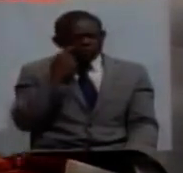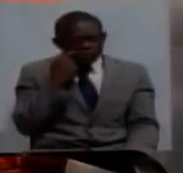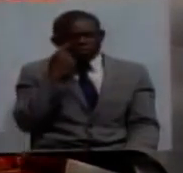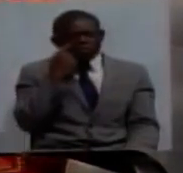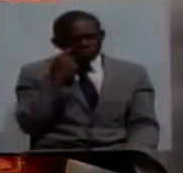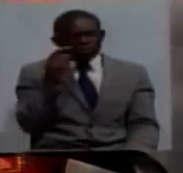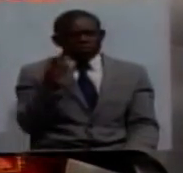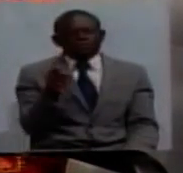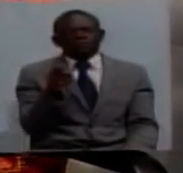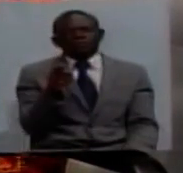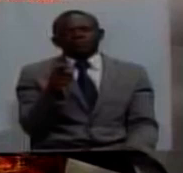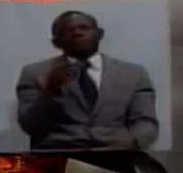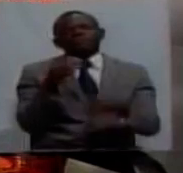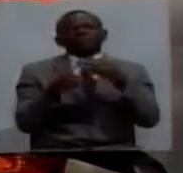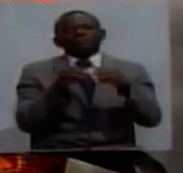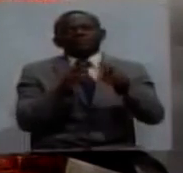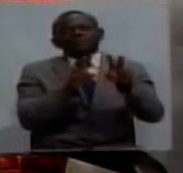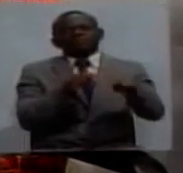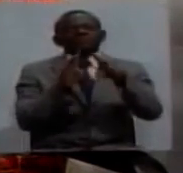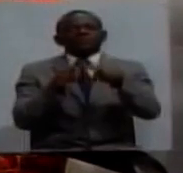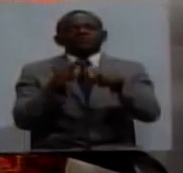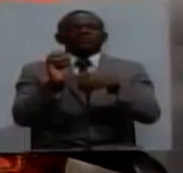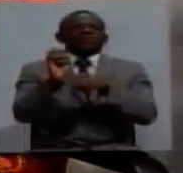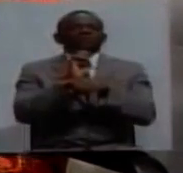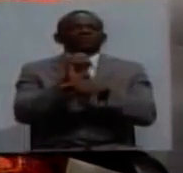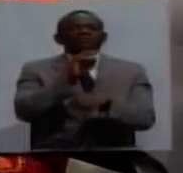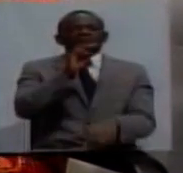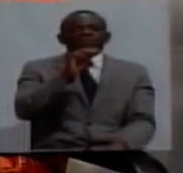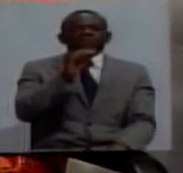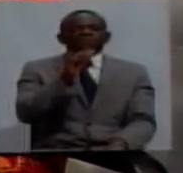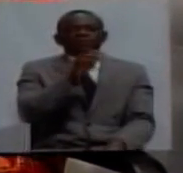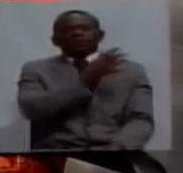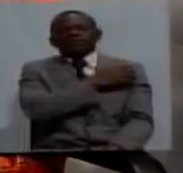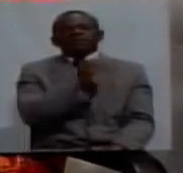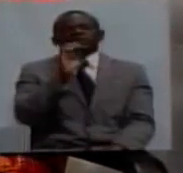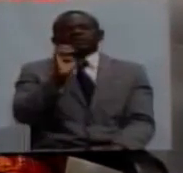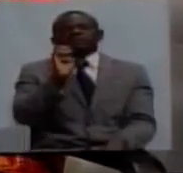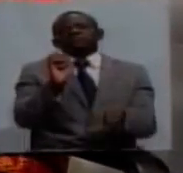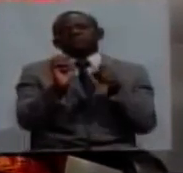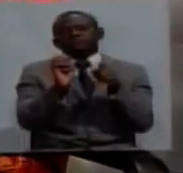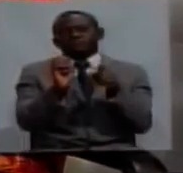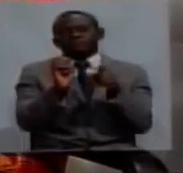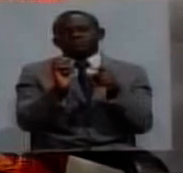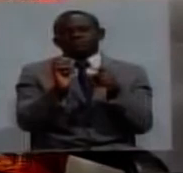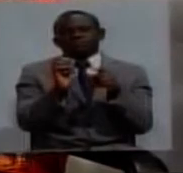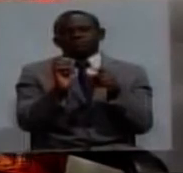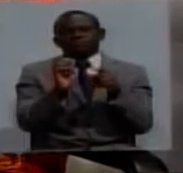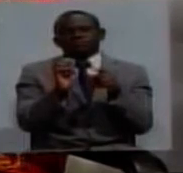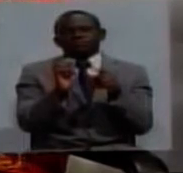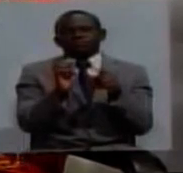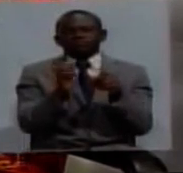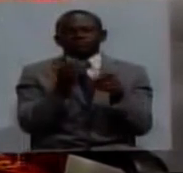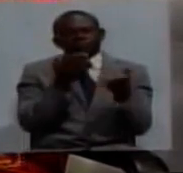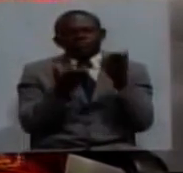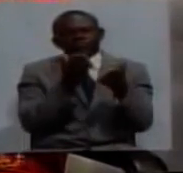And we have had a tendency of just doing things, and maybe after 3, 4, 5 years we want to do an